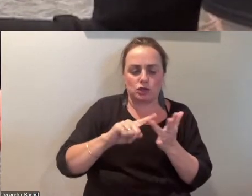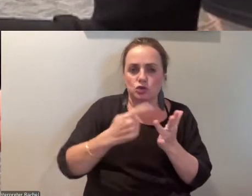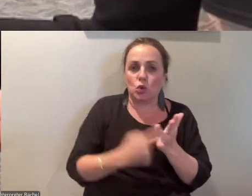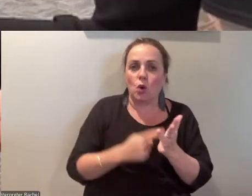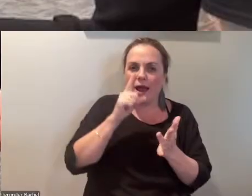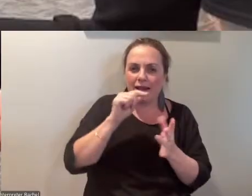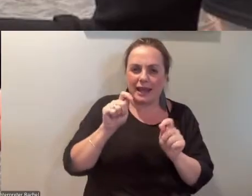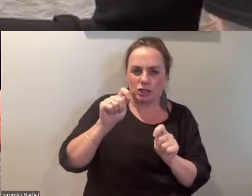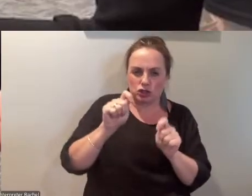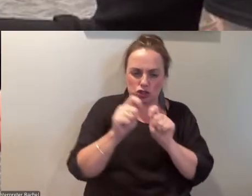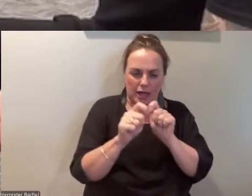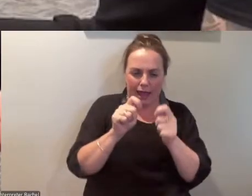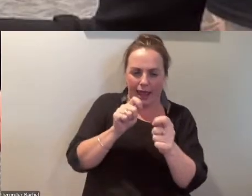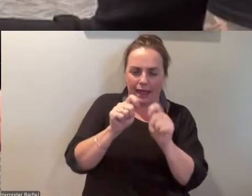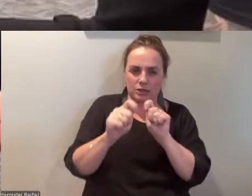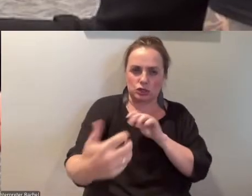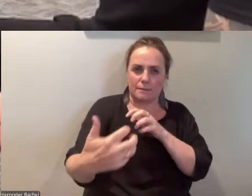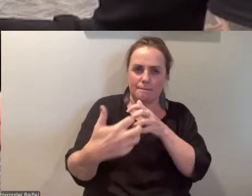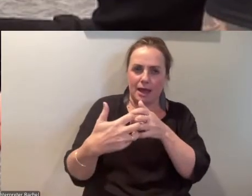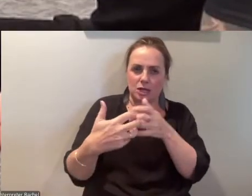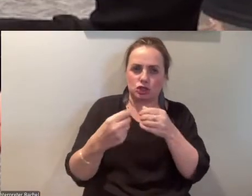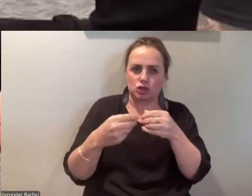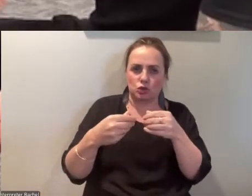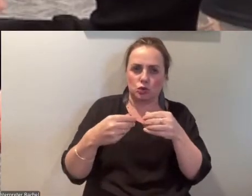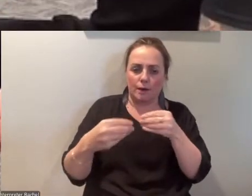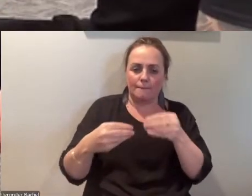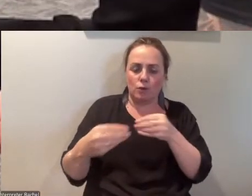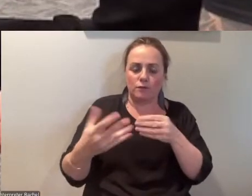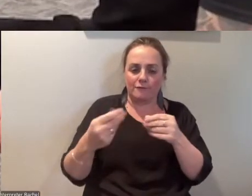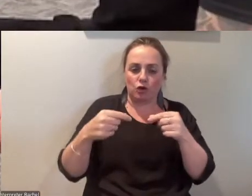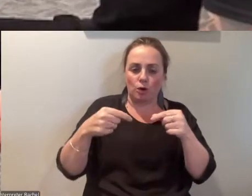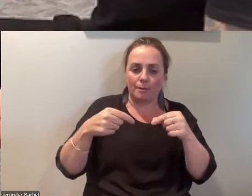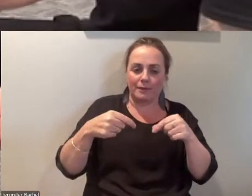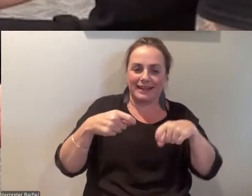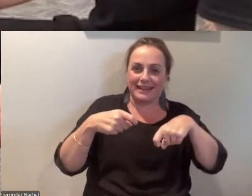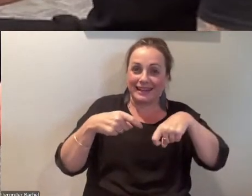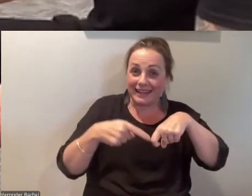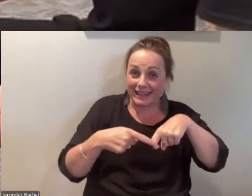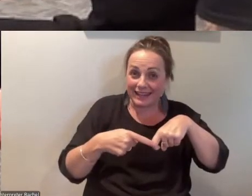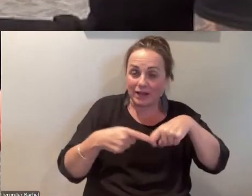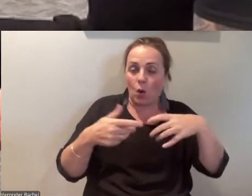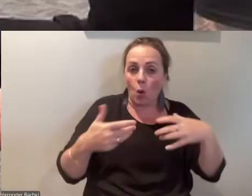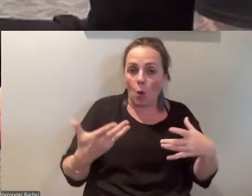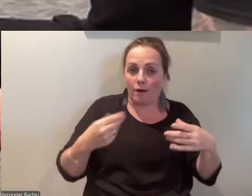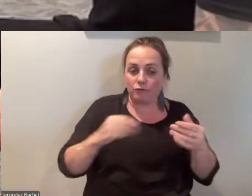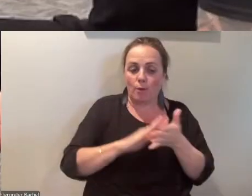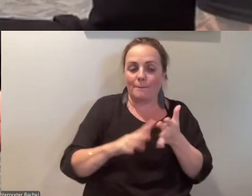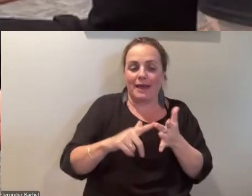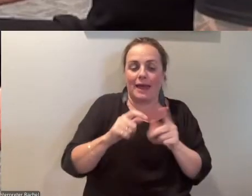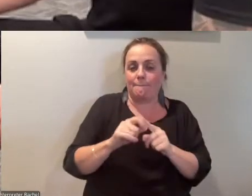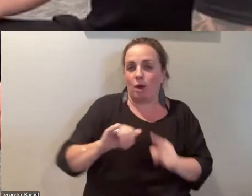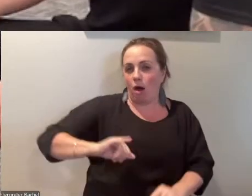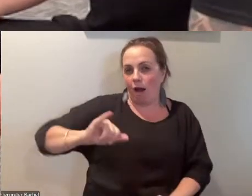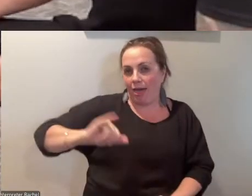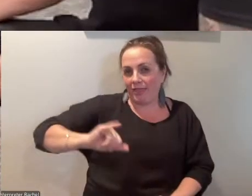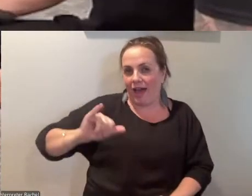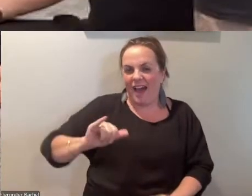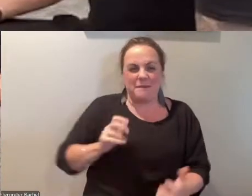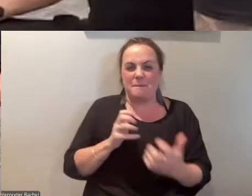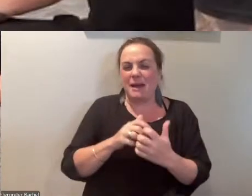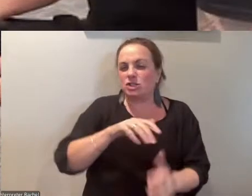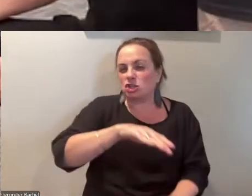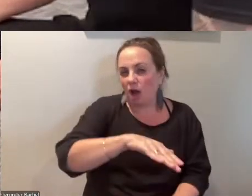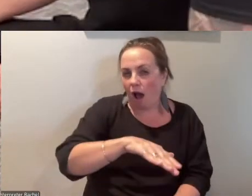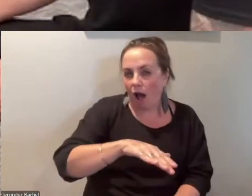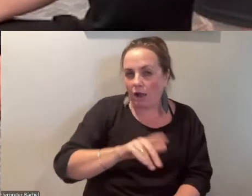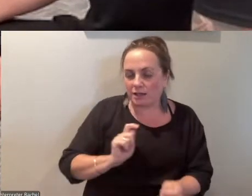for movement from the knee and movement from the hip. So it can be specific for each kiddo. And at the end of a session, you can get anywhere